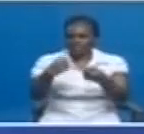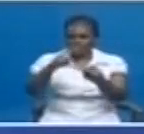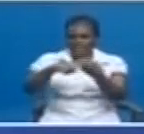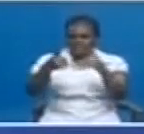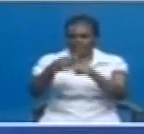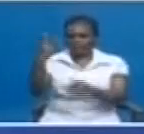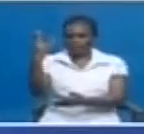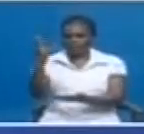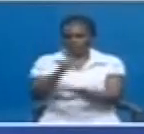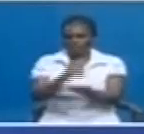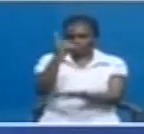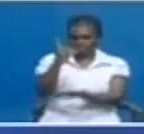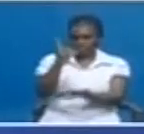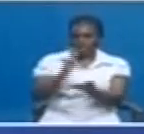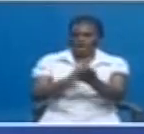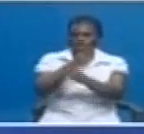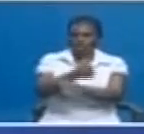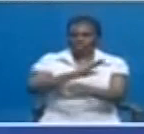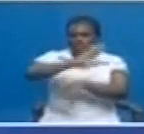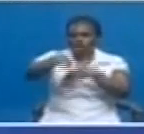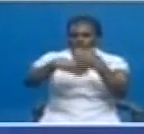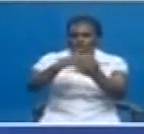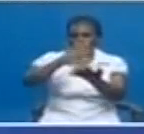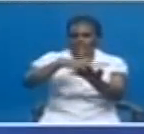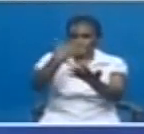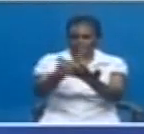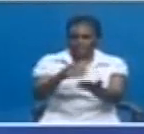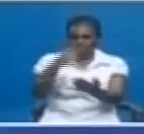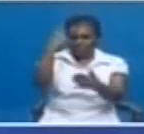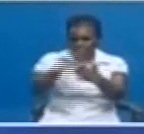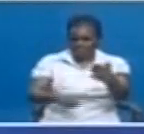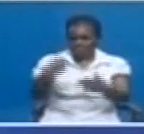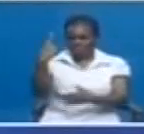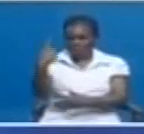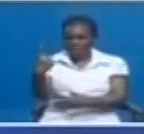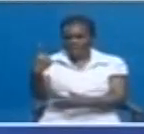rate of 4 shillings across all networks and charges 1 shilling per SMS.